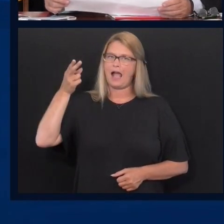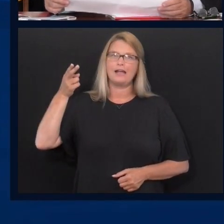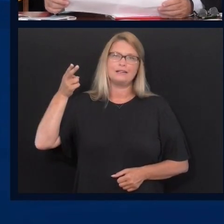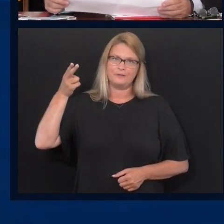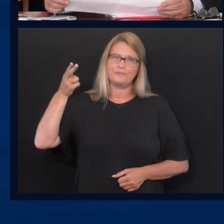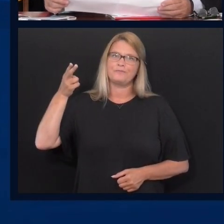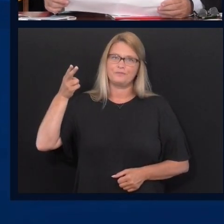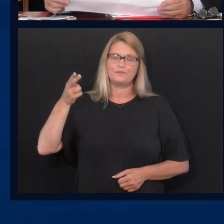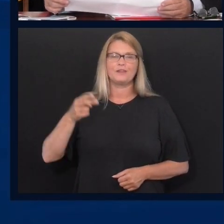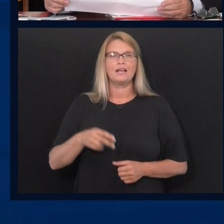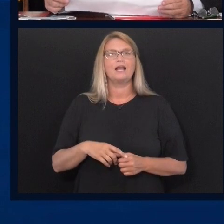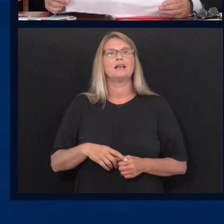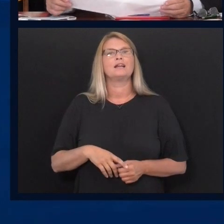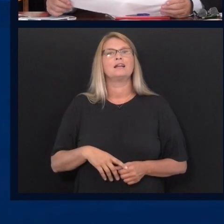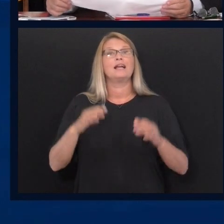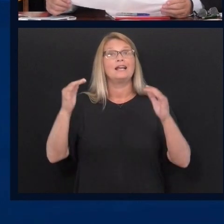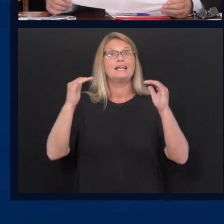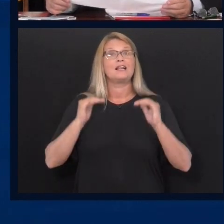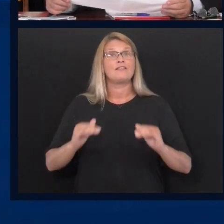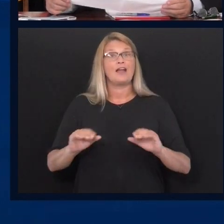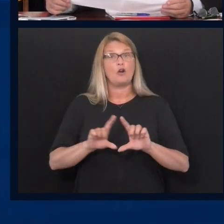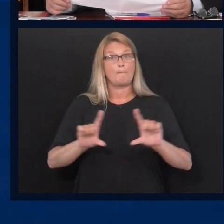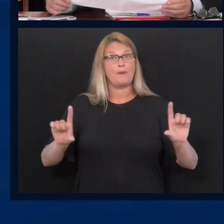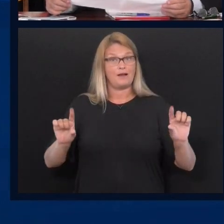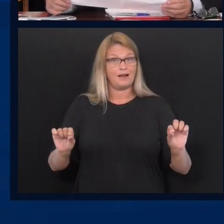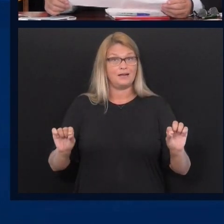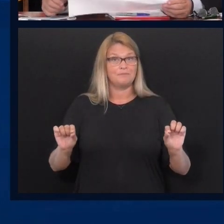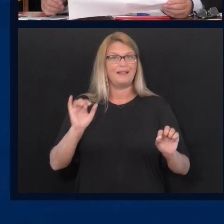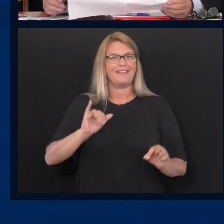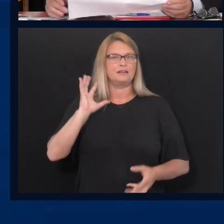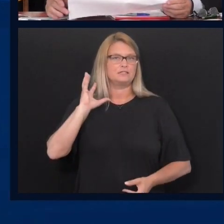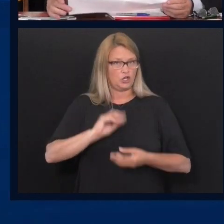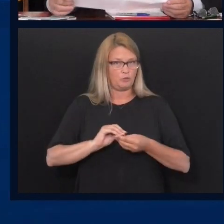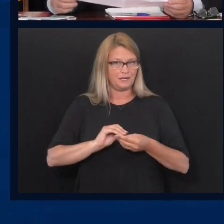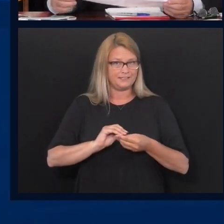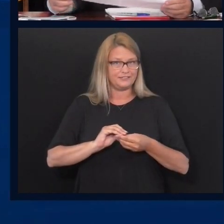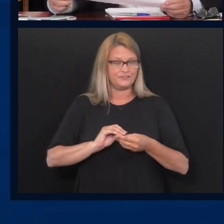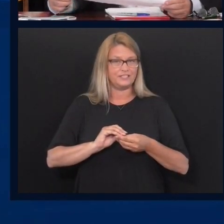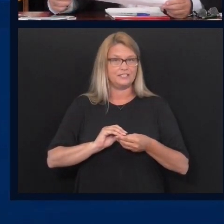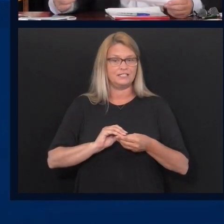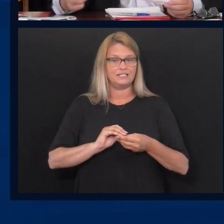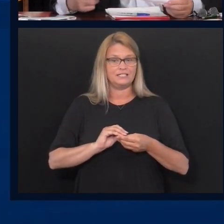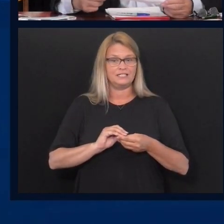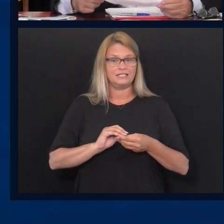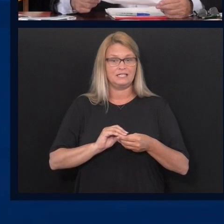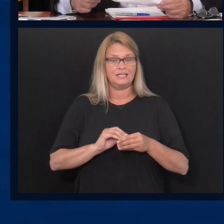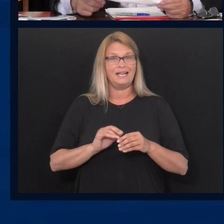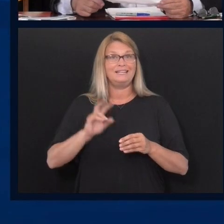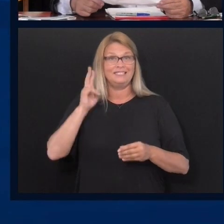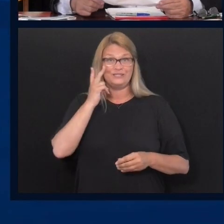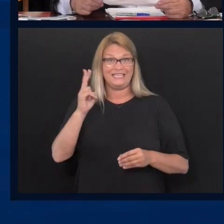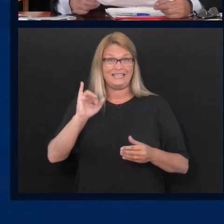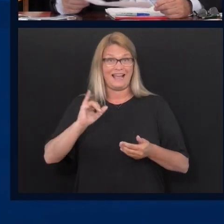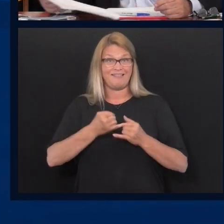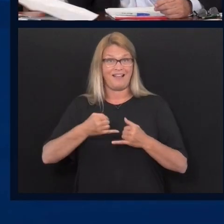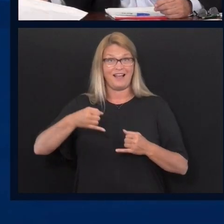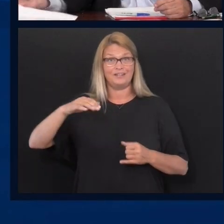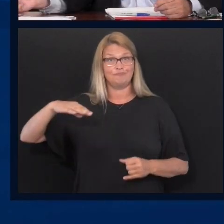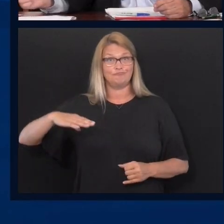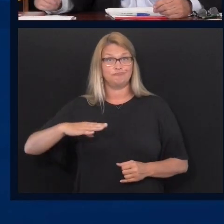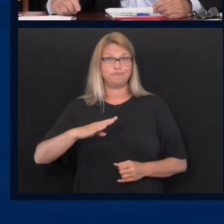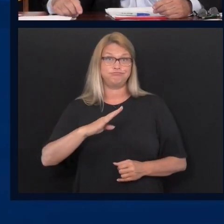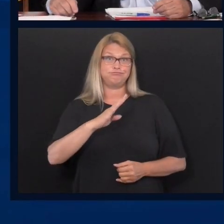better condition. And then this past week, we've been able to start our 3-week window, which you're allowed to actually